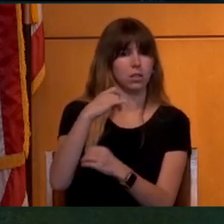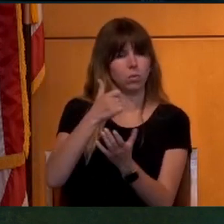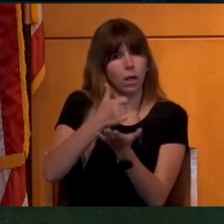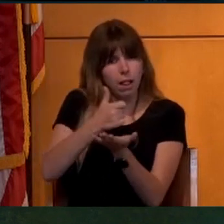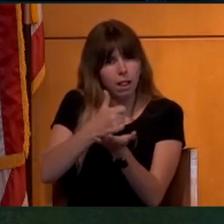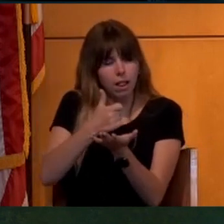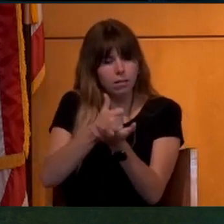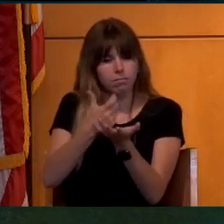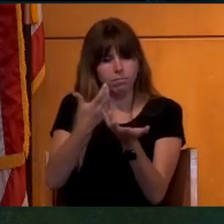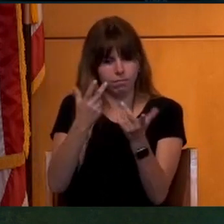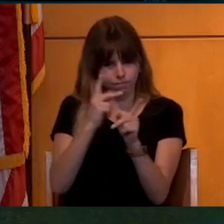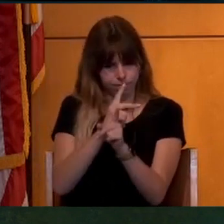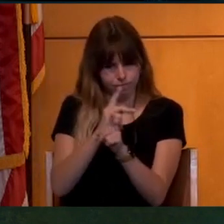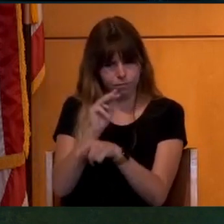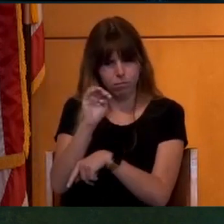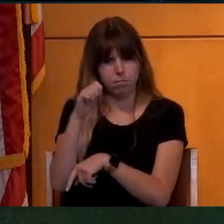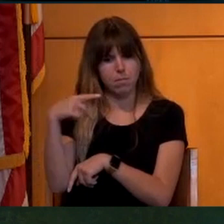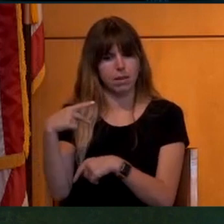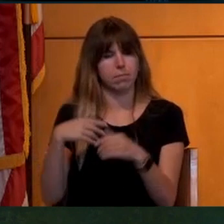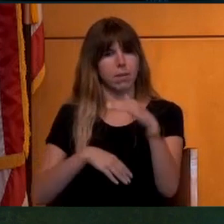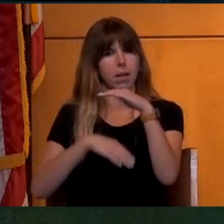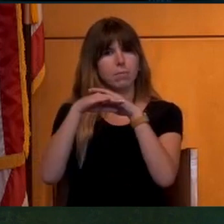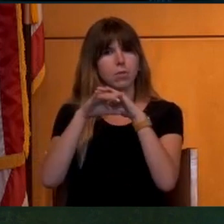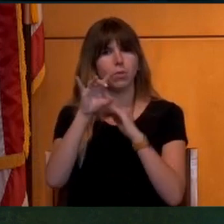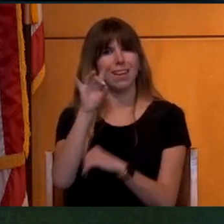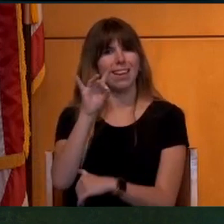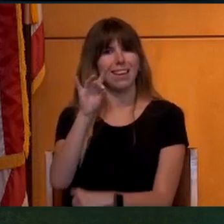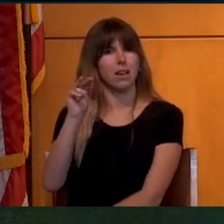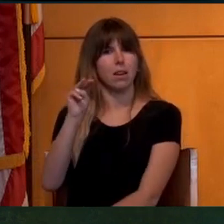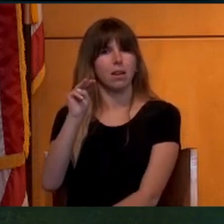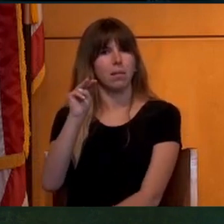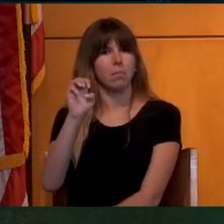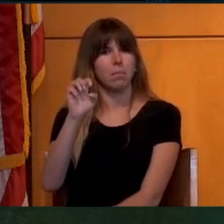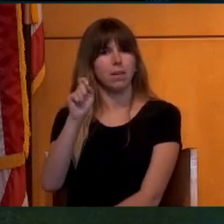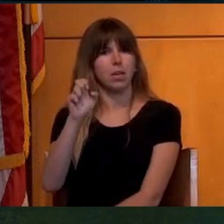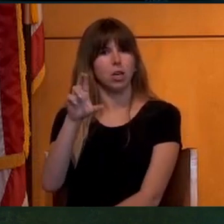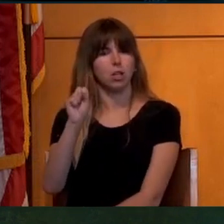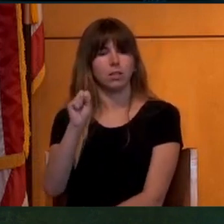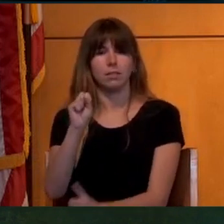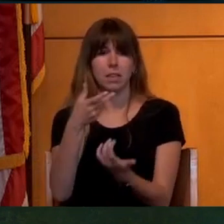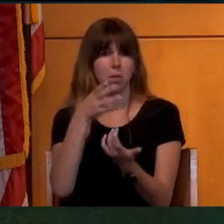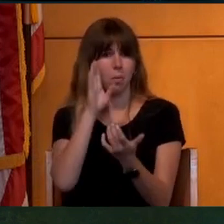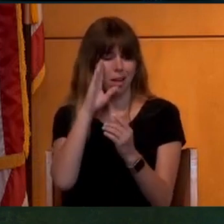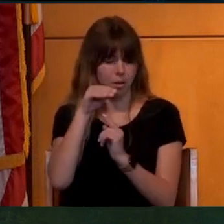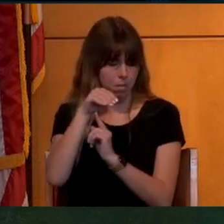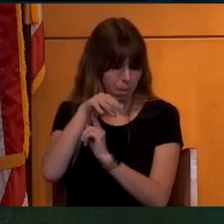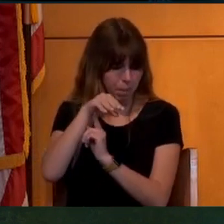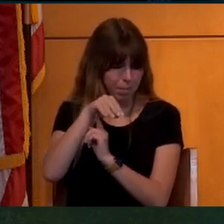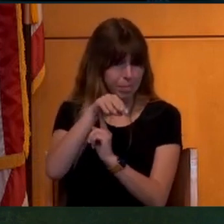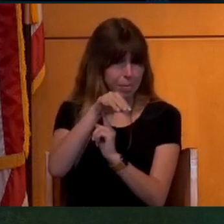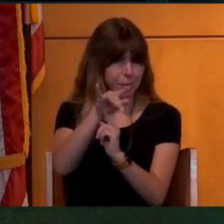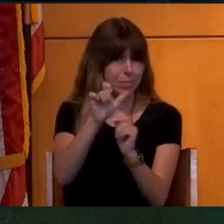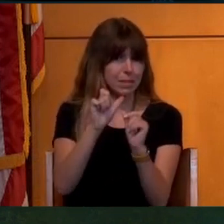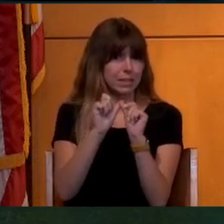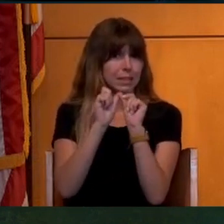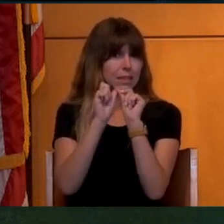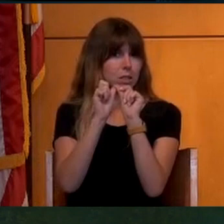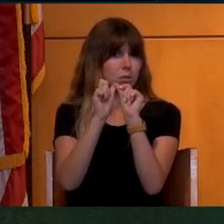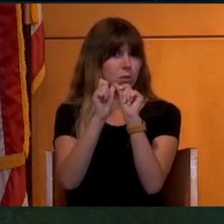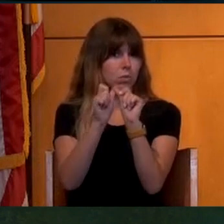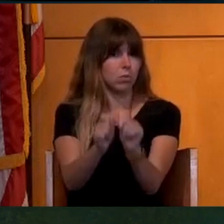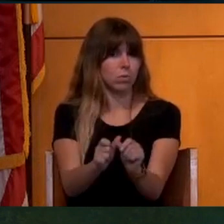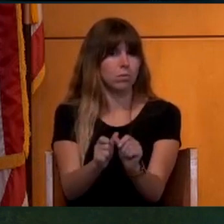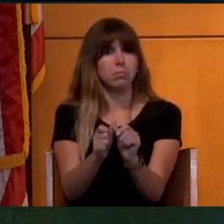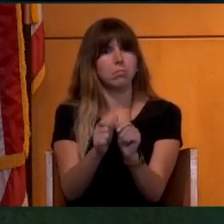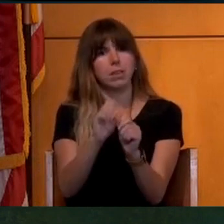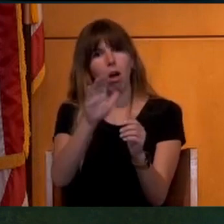centimeter scale, out to 8 meters, pretty much continuously. And it's going to go in all environments, everything from full sunlit